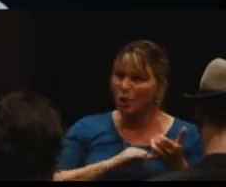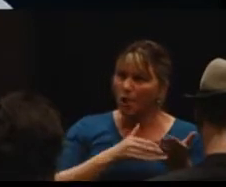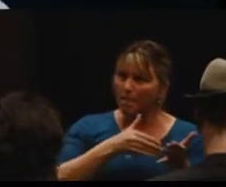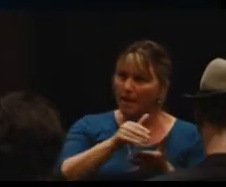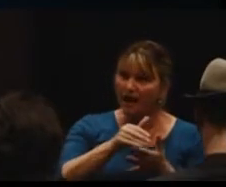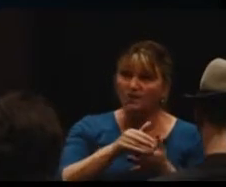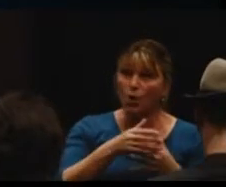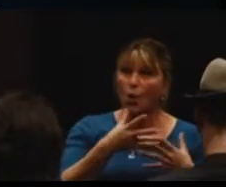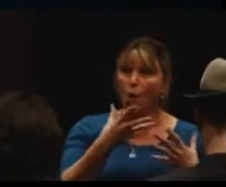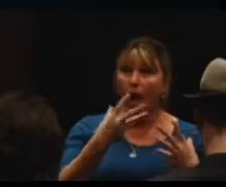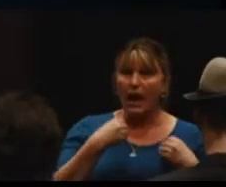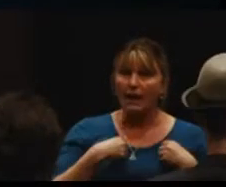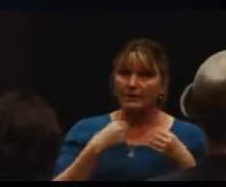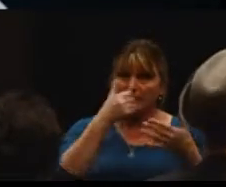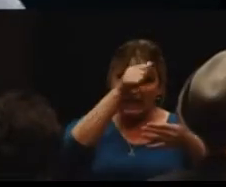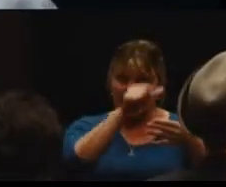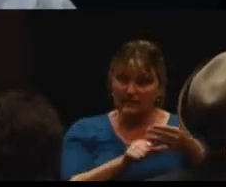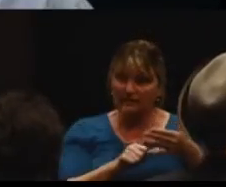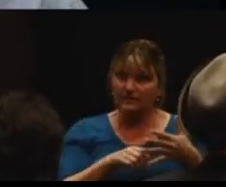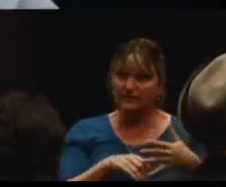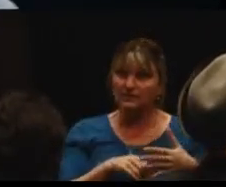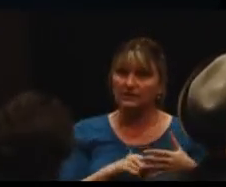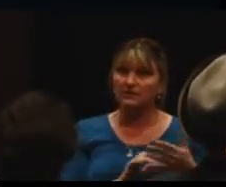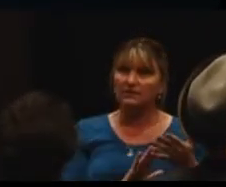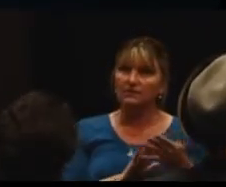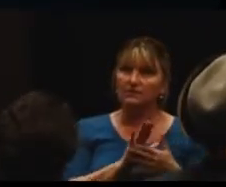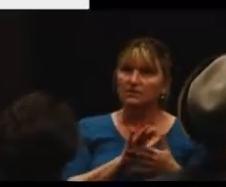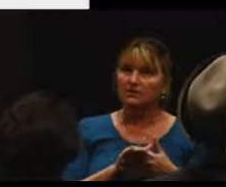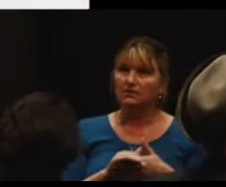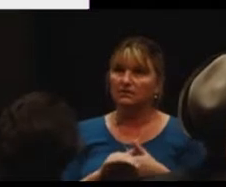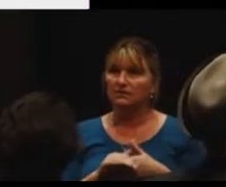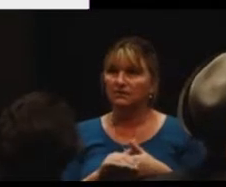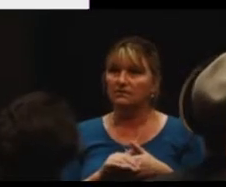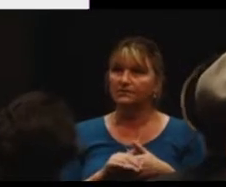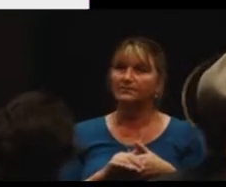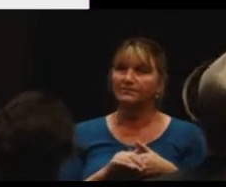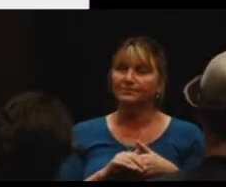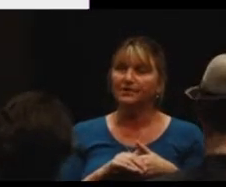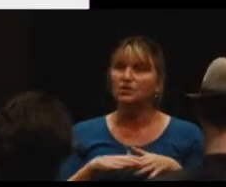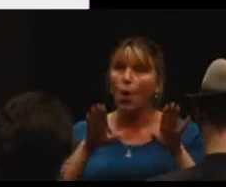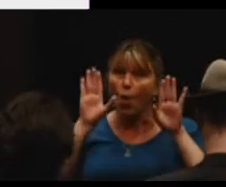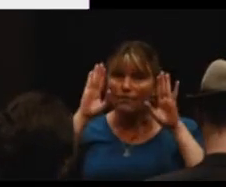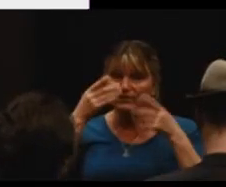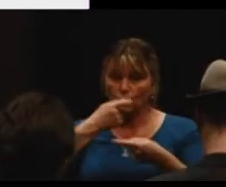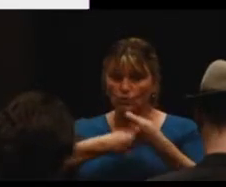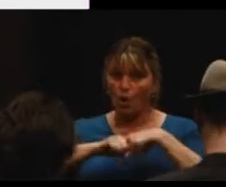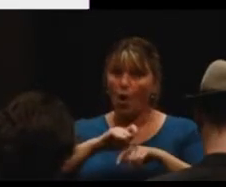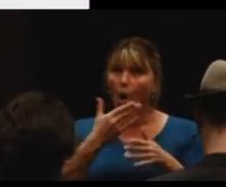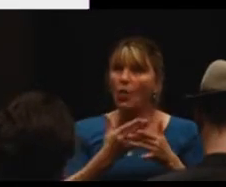plummet until there's a change of who is actually in the stock market. And that's why we get things like the Facebook being in the stock